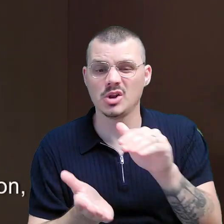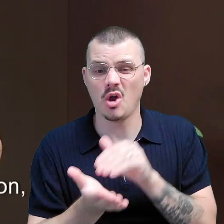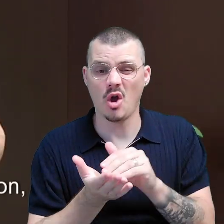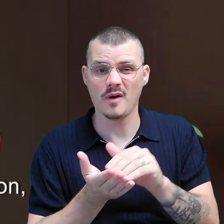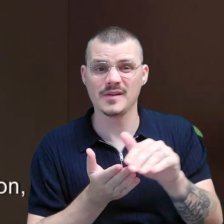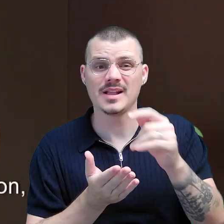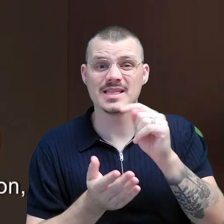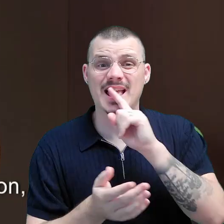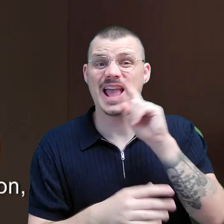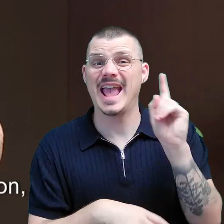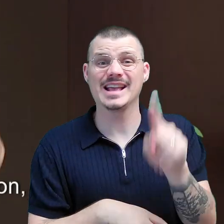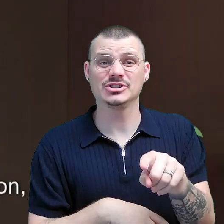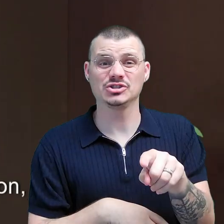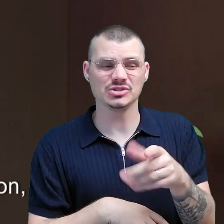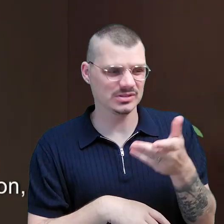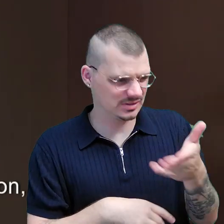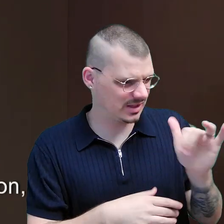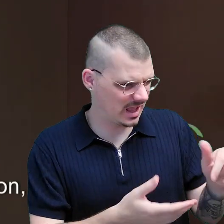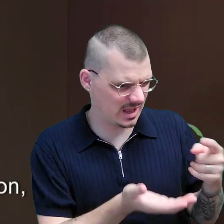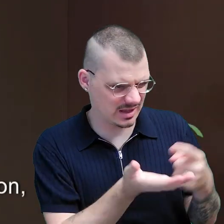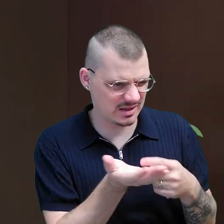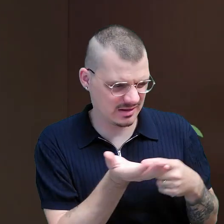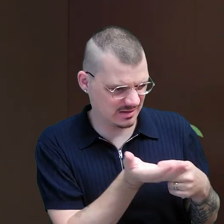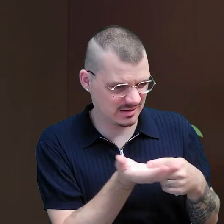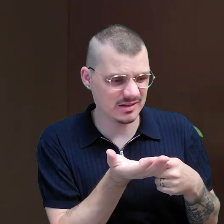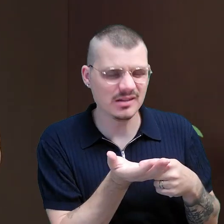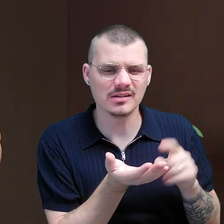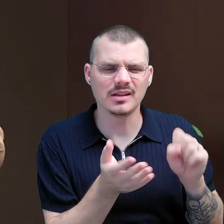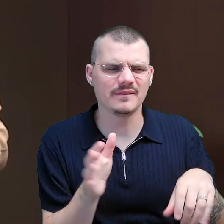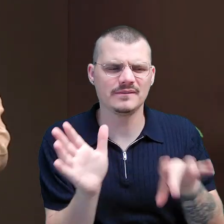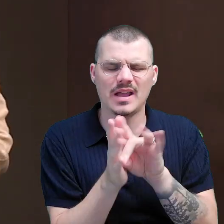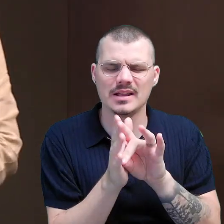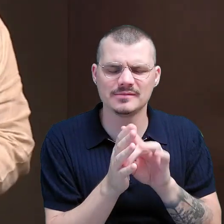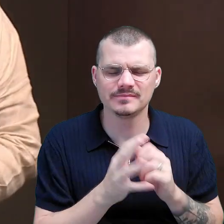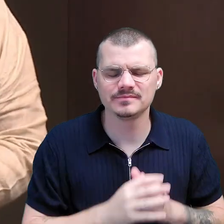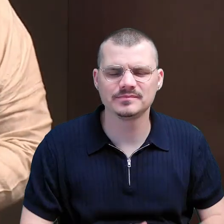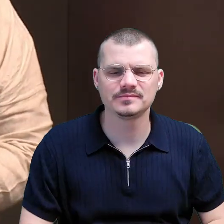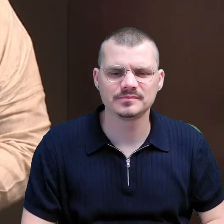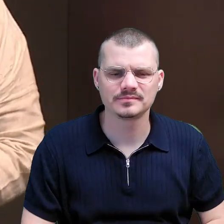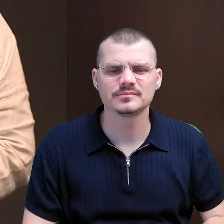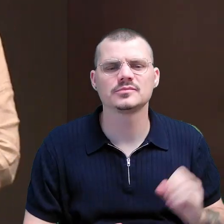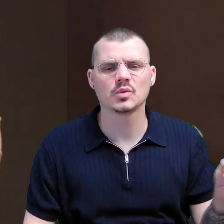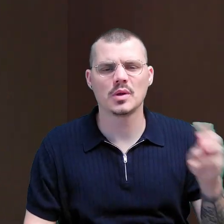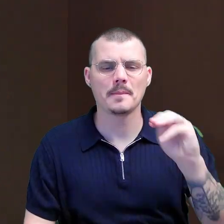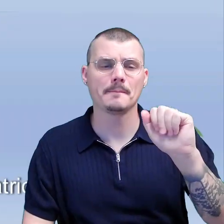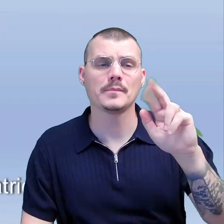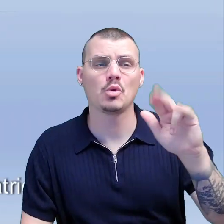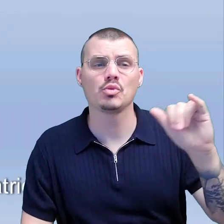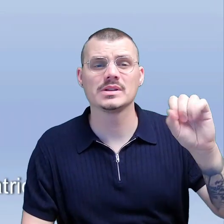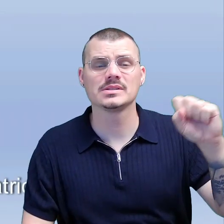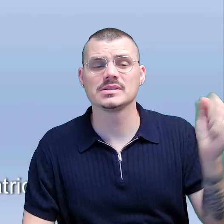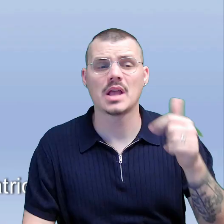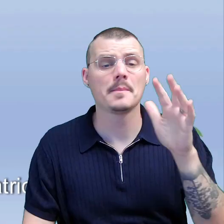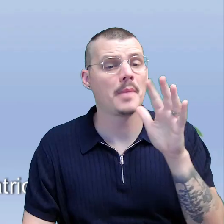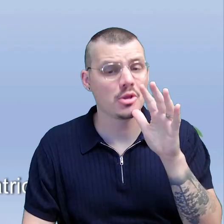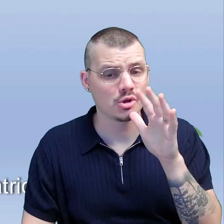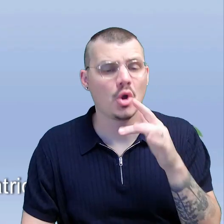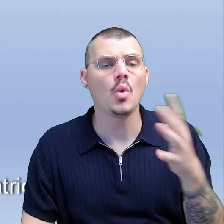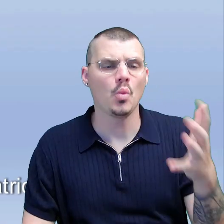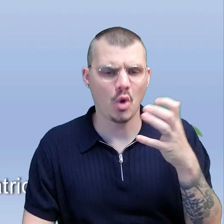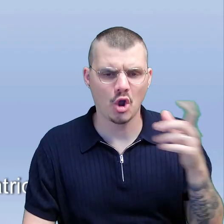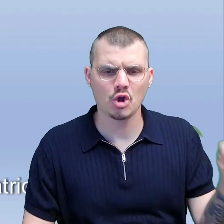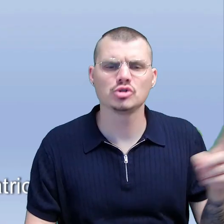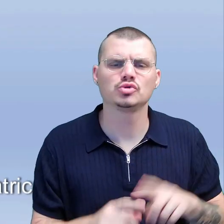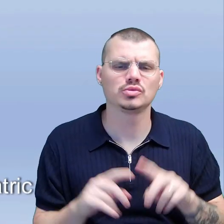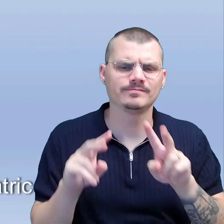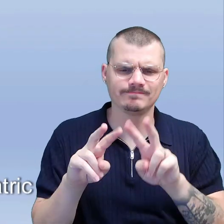the answer is in that discussion. So Marissa's mother wanted her to be